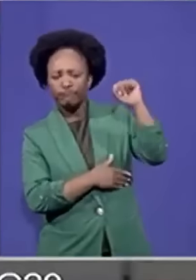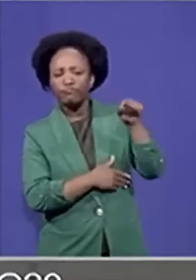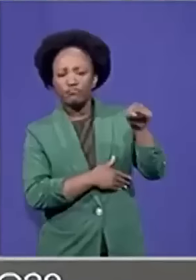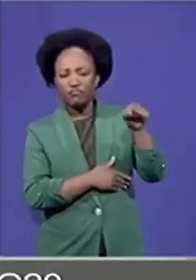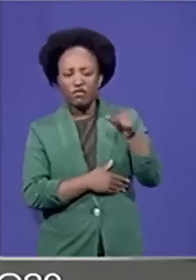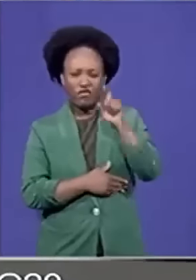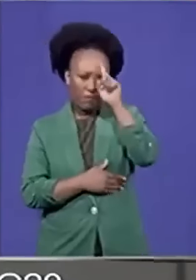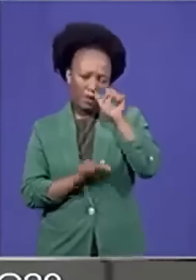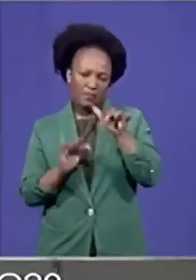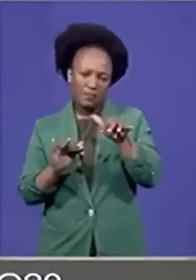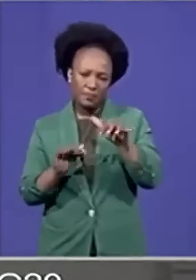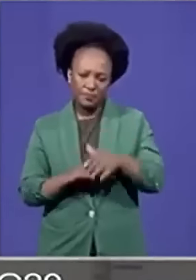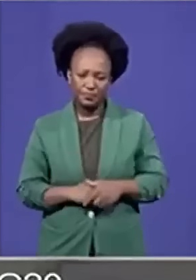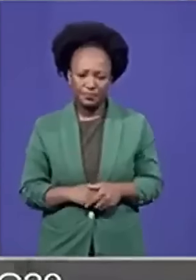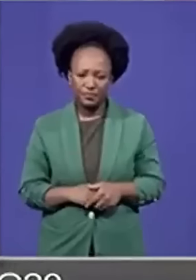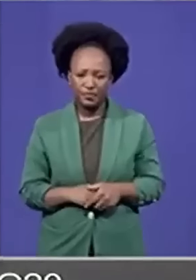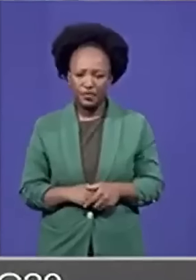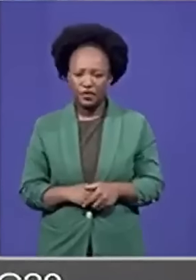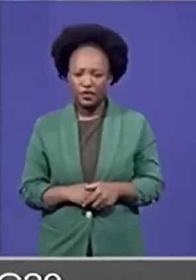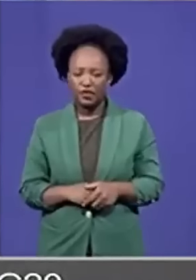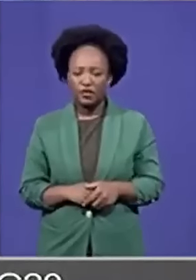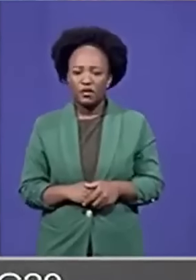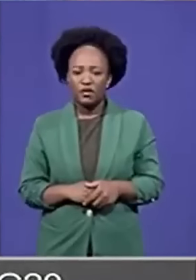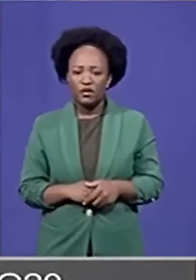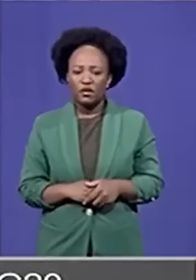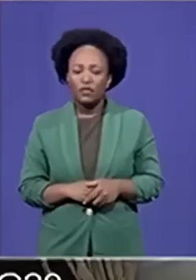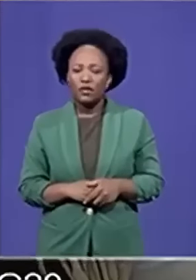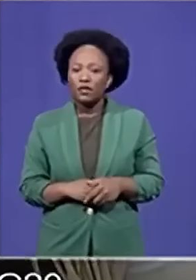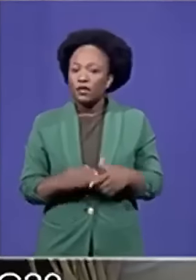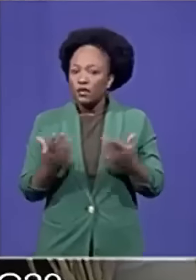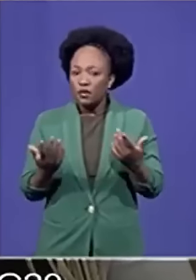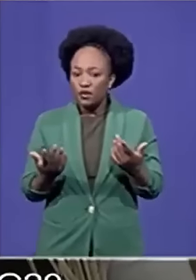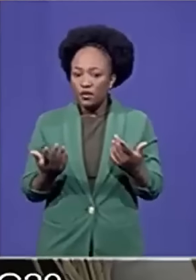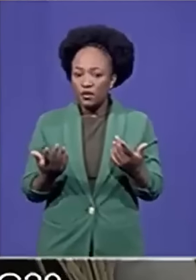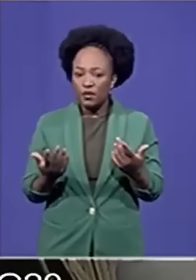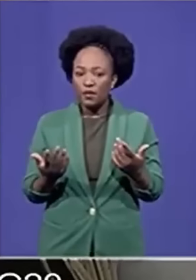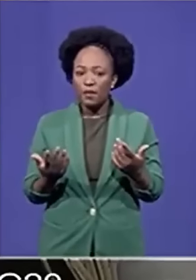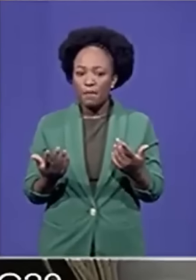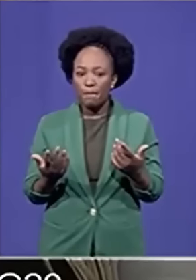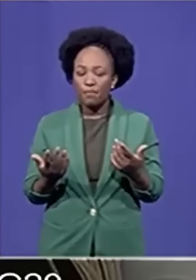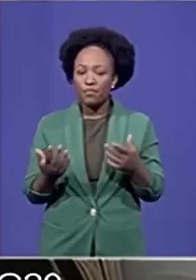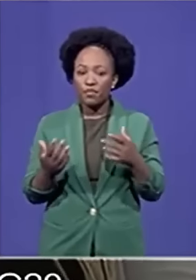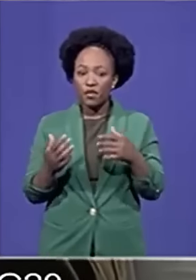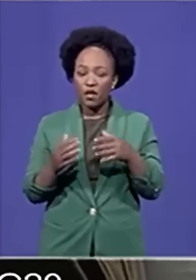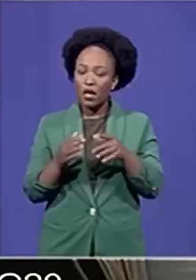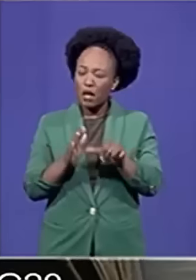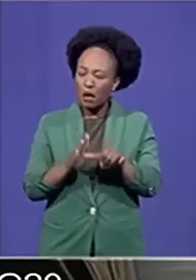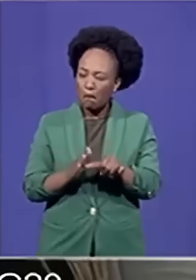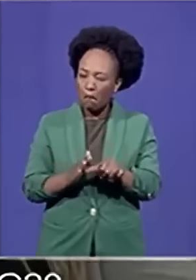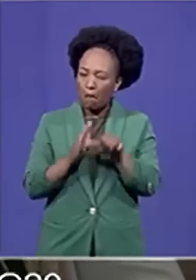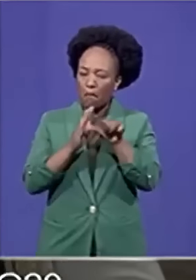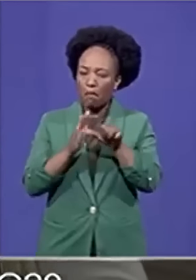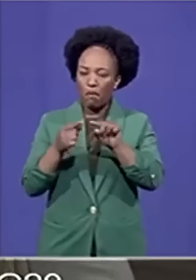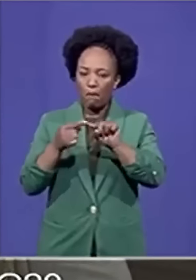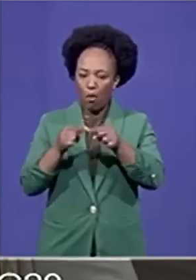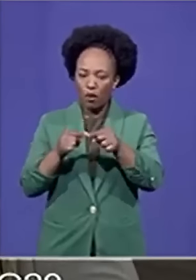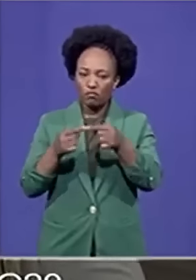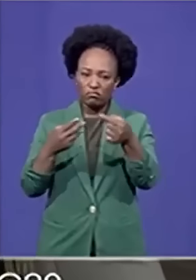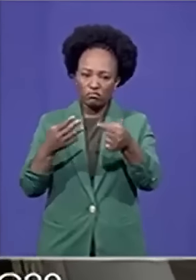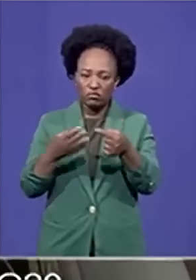ba batsho re ka lebella dintlhagolo kapa tabagolo dife sebokeng sena se ileng hore di tla